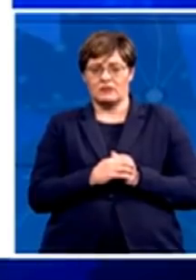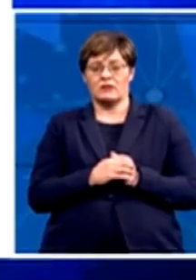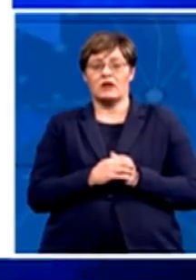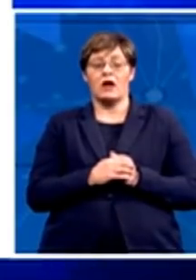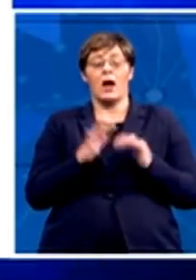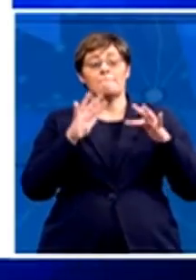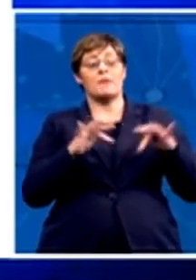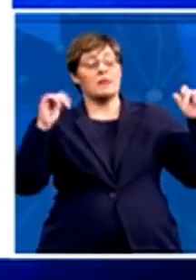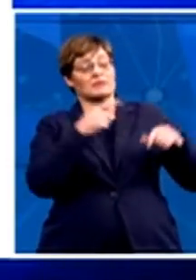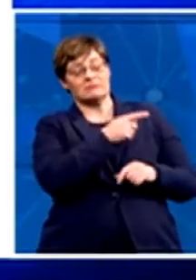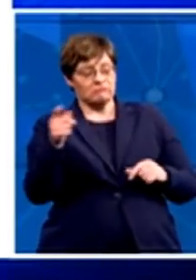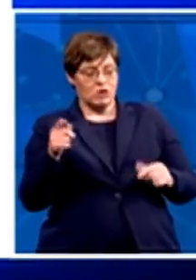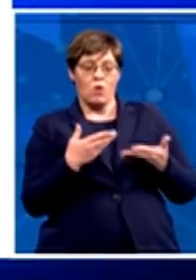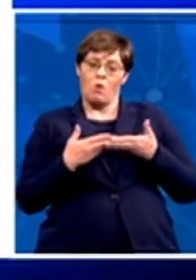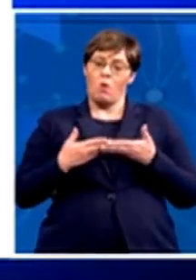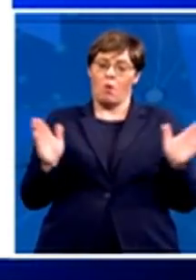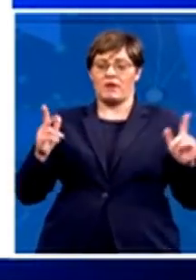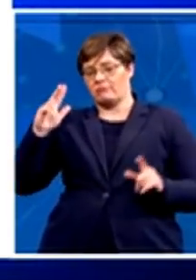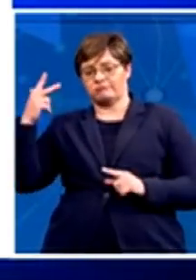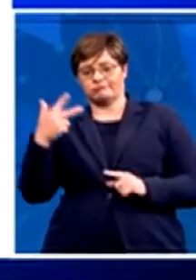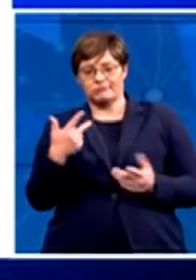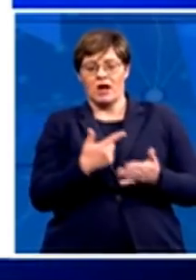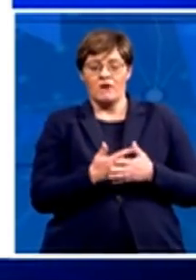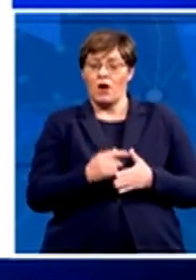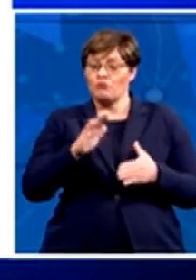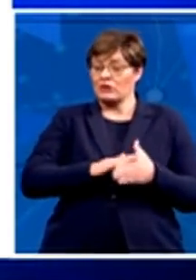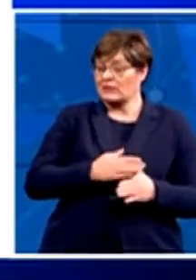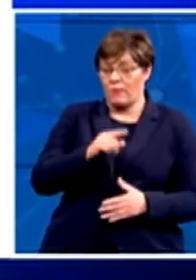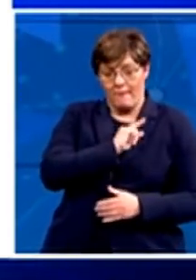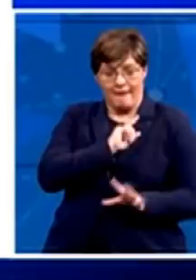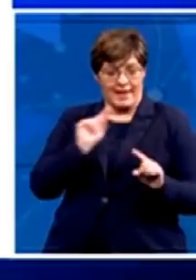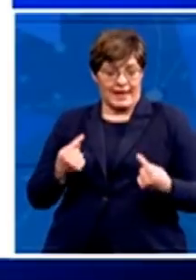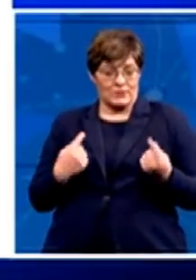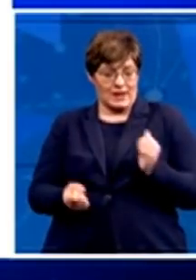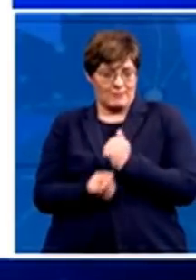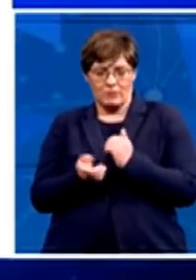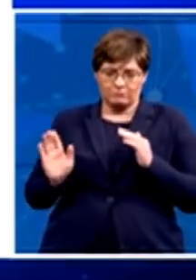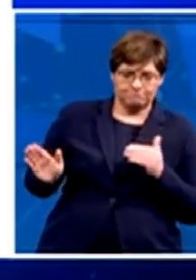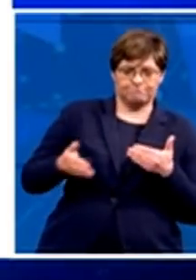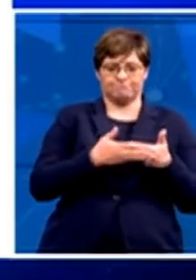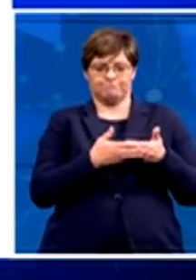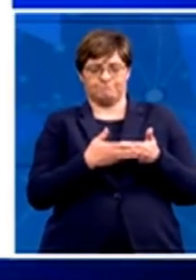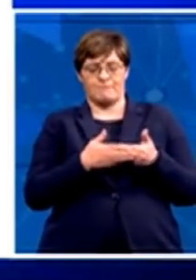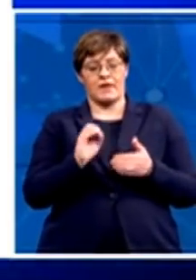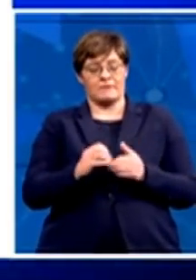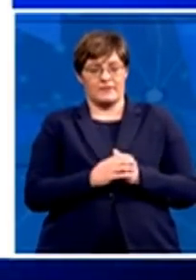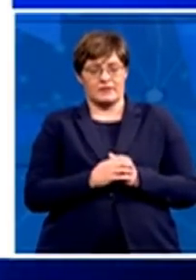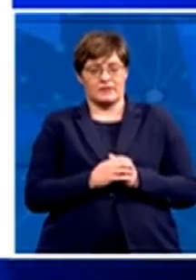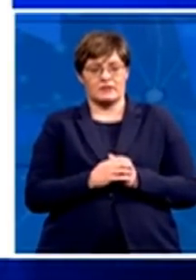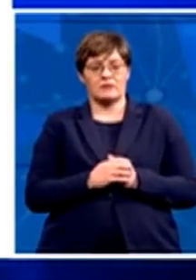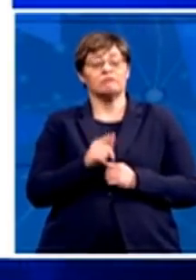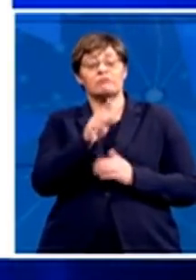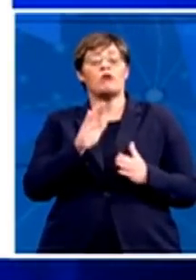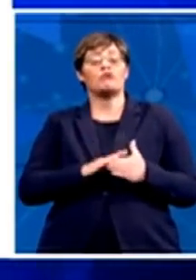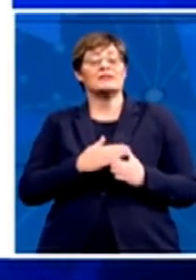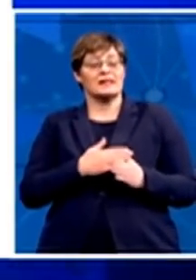unless there's compelling reasons for closure of a meeting, and those reasons outweigh the public interest in the